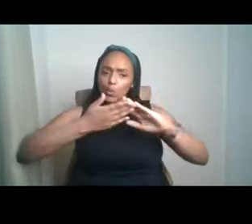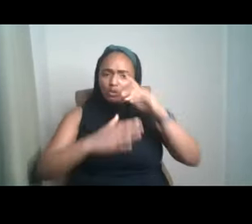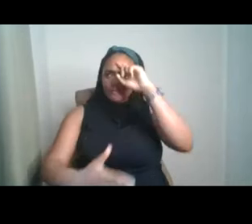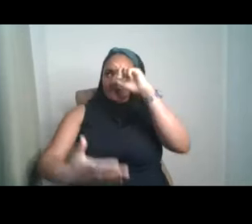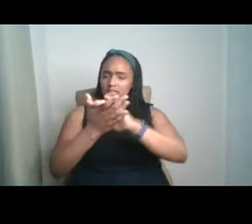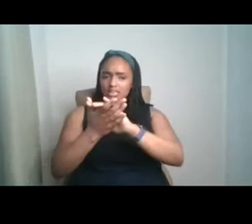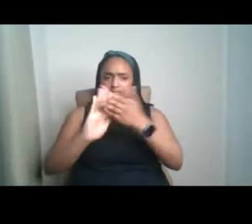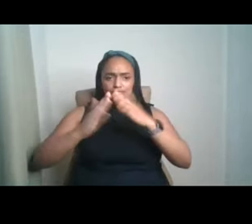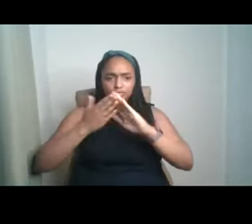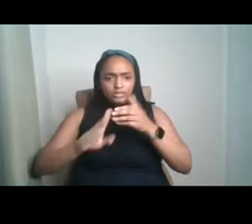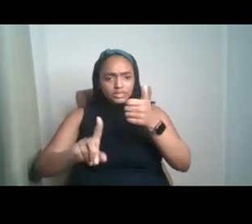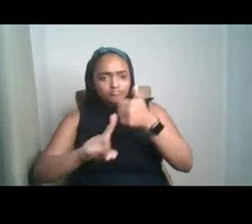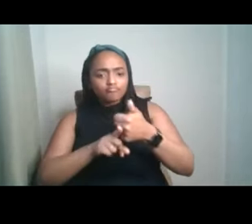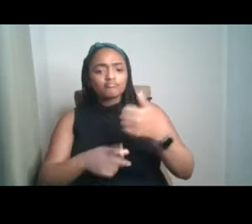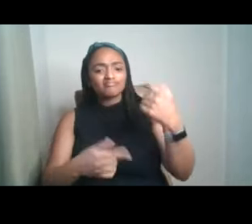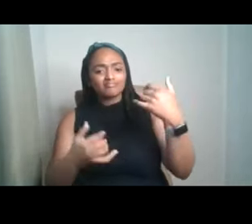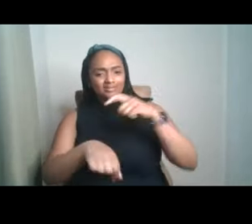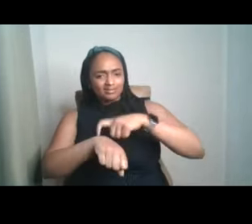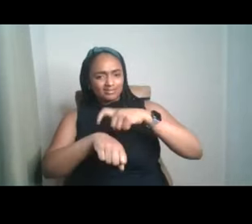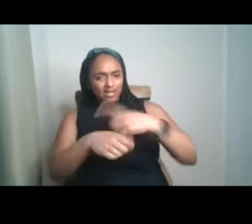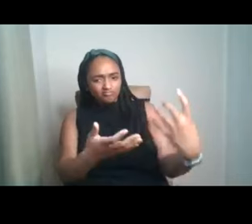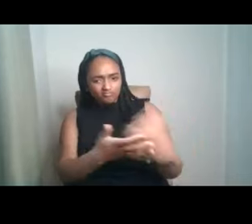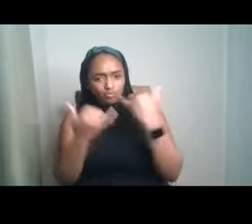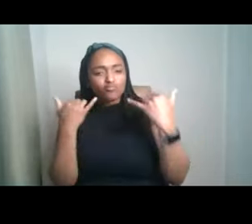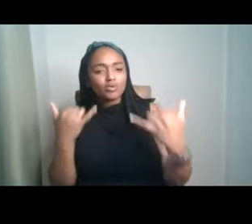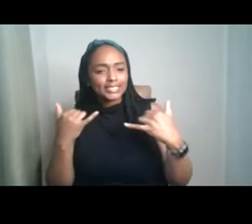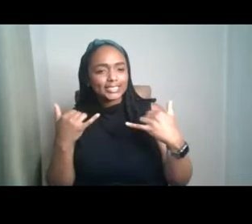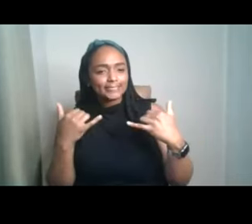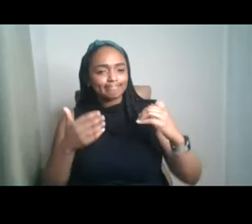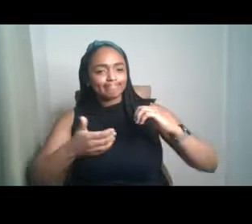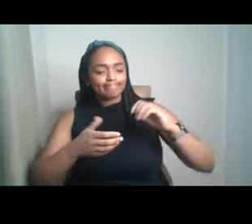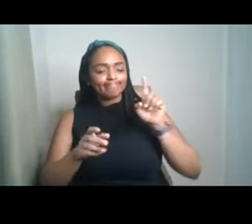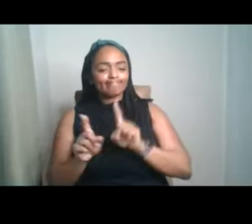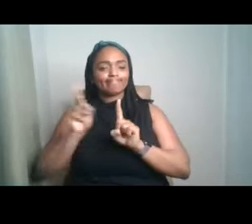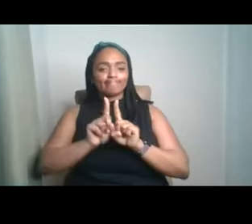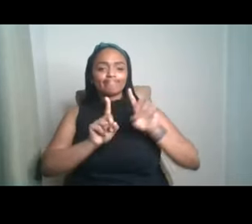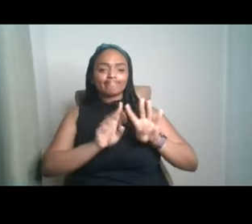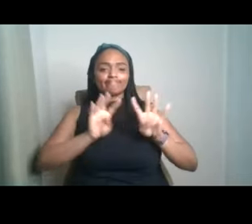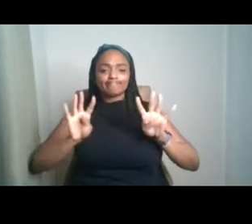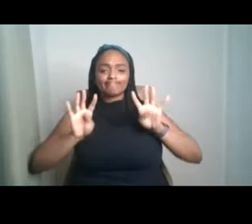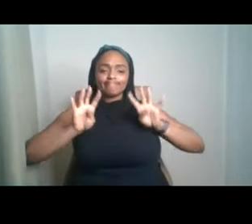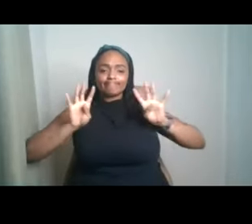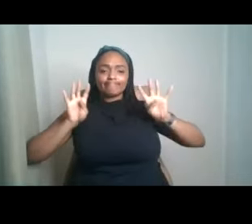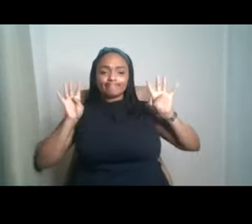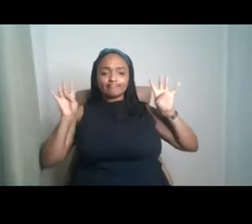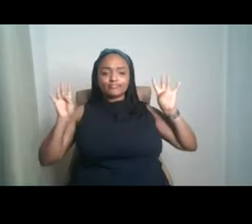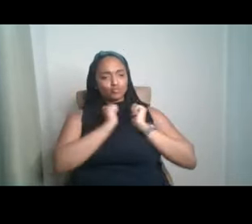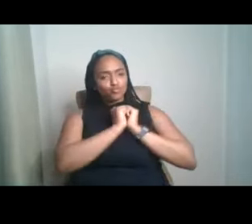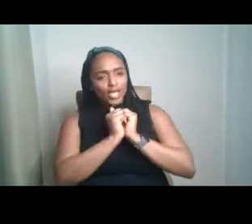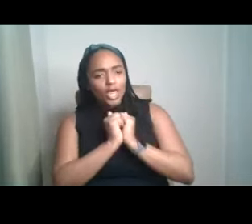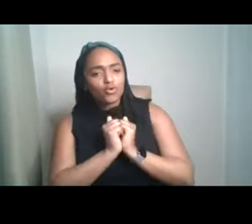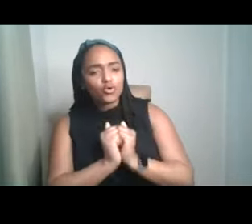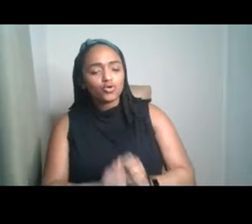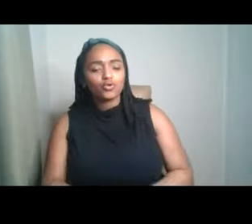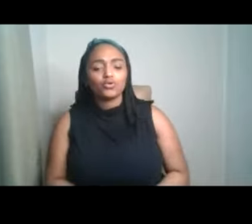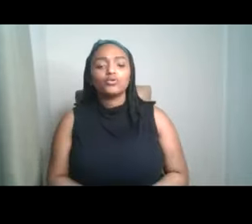That the time is now, that we got the power. Stand up side by side, impossible to break us down. Time's up, dream, time's up, speak.